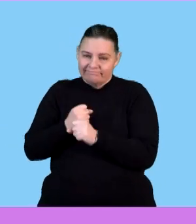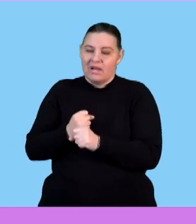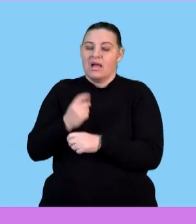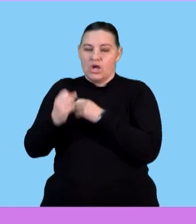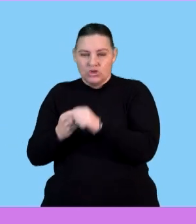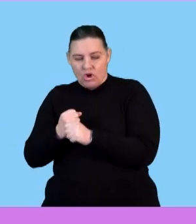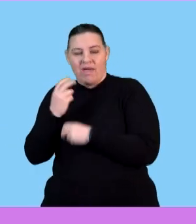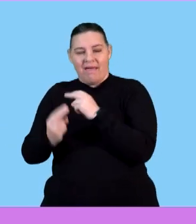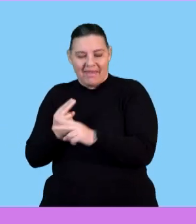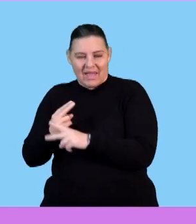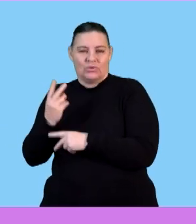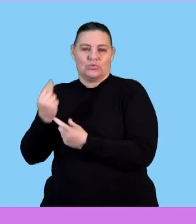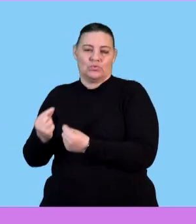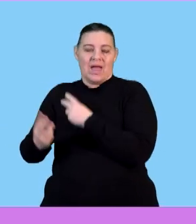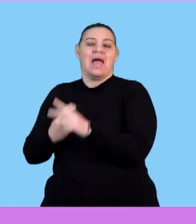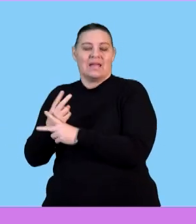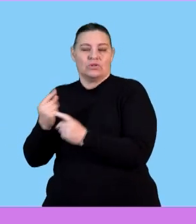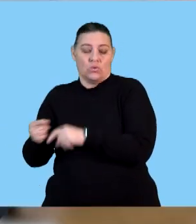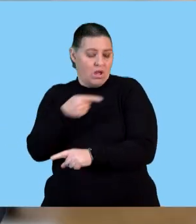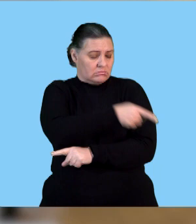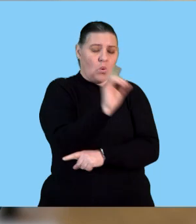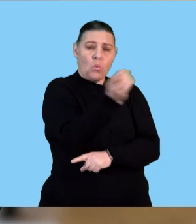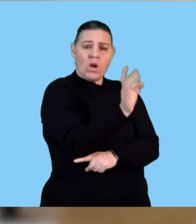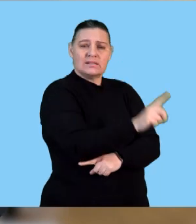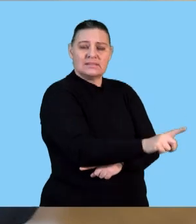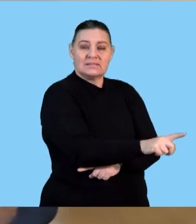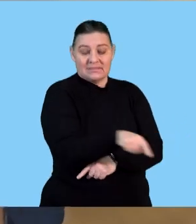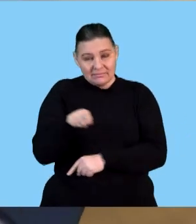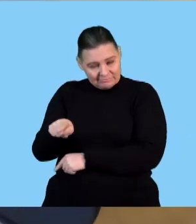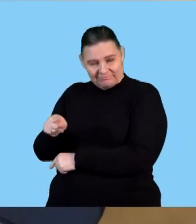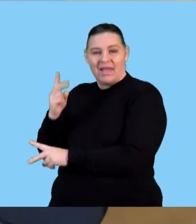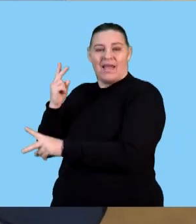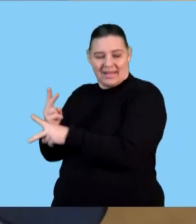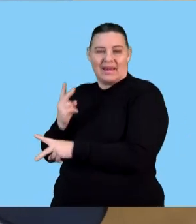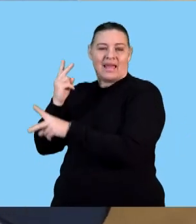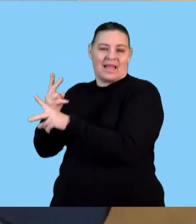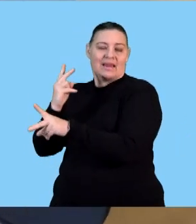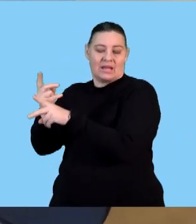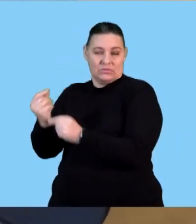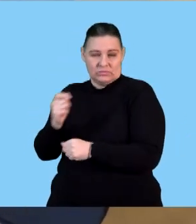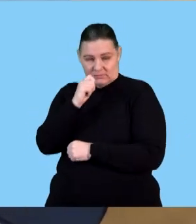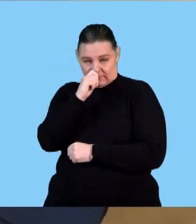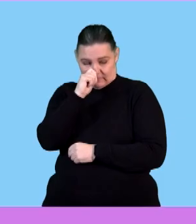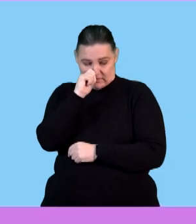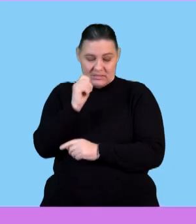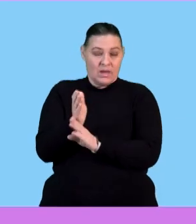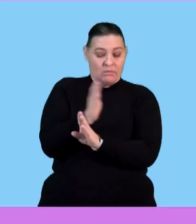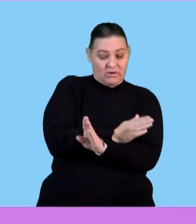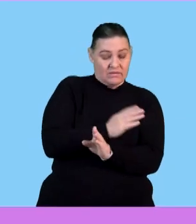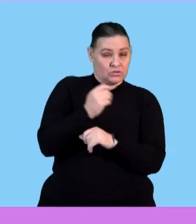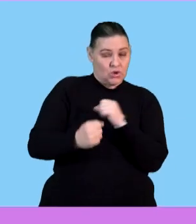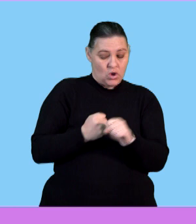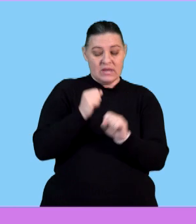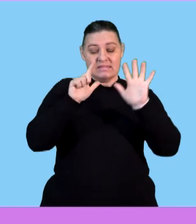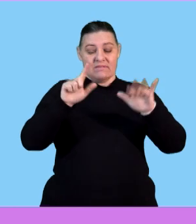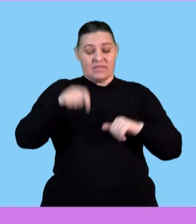every single year, unlike simple interest, where it's done just once. So what I need to do is look at the amount from the previous year,